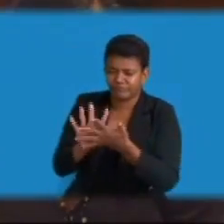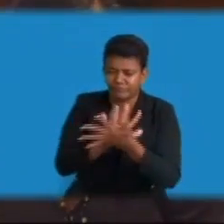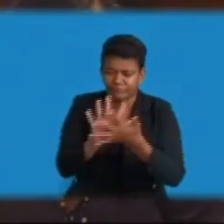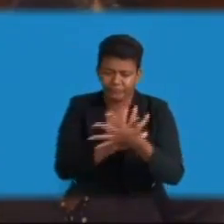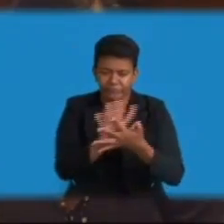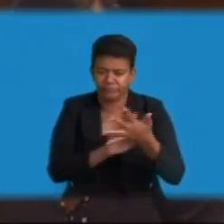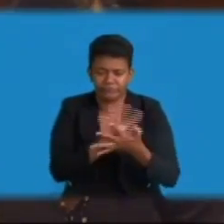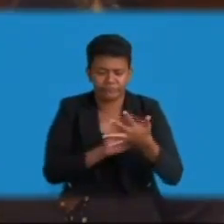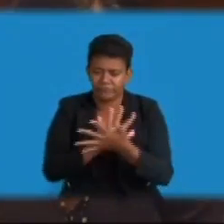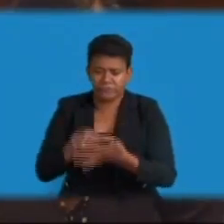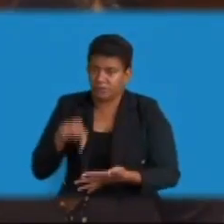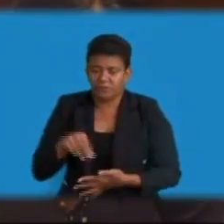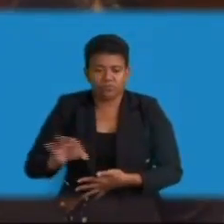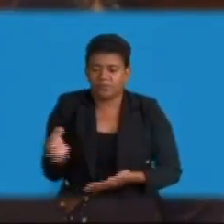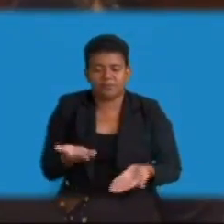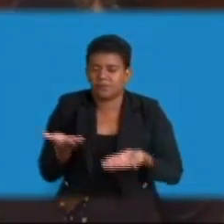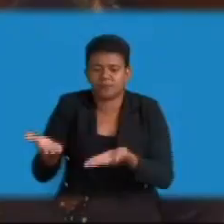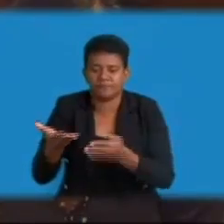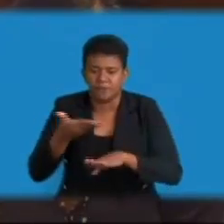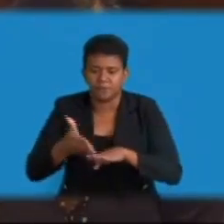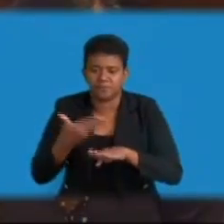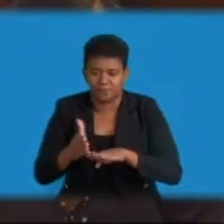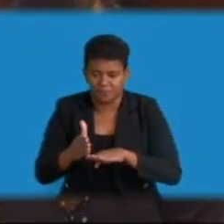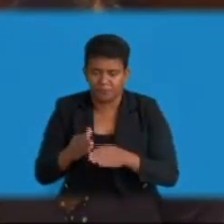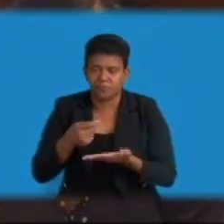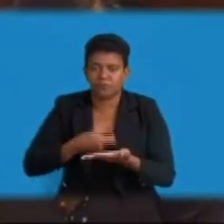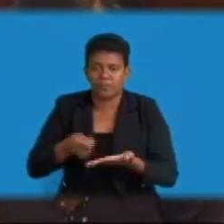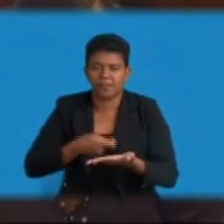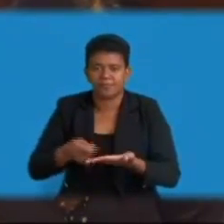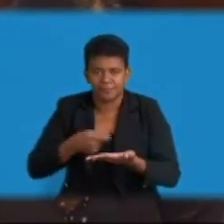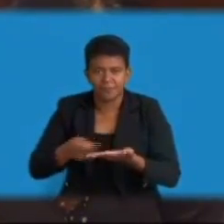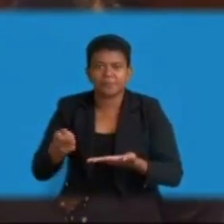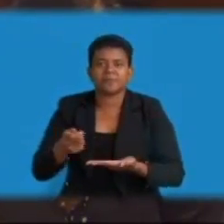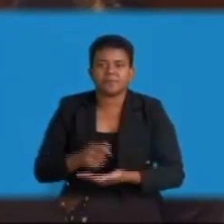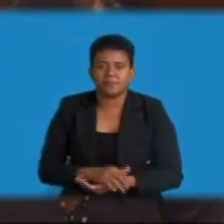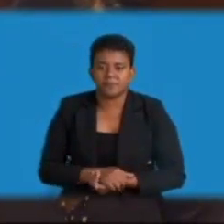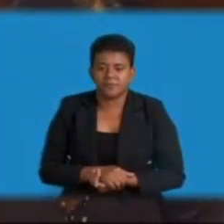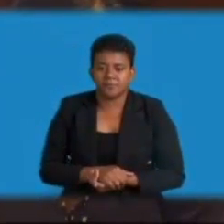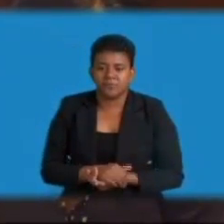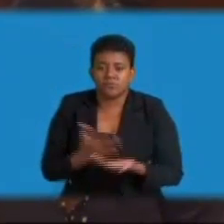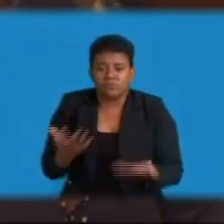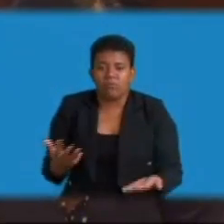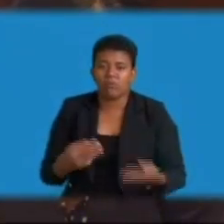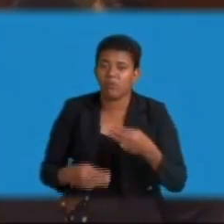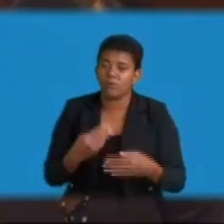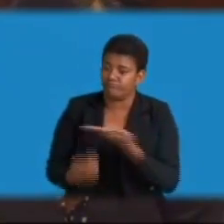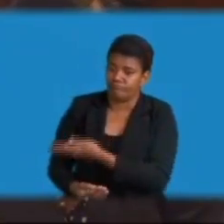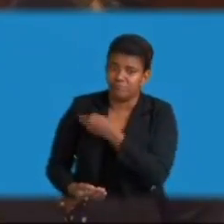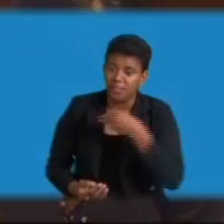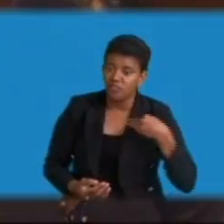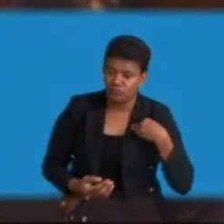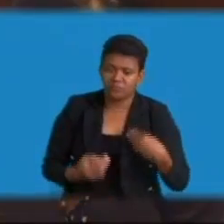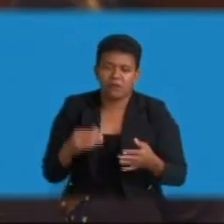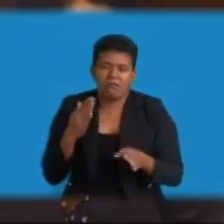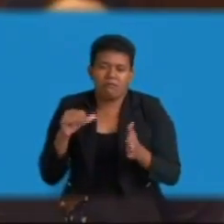that the close families of the deceased lessees are still not able to resolve. However, the Ministry, Madam Speaker, is vigorously working towards